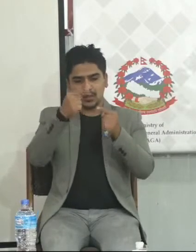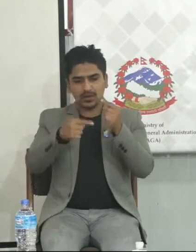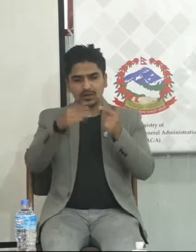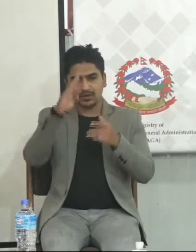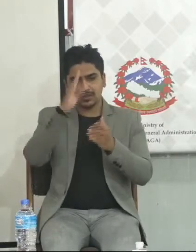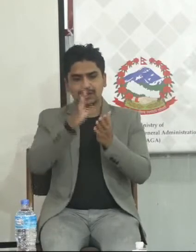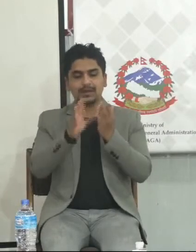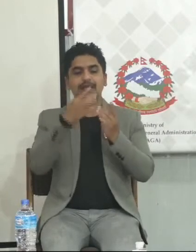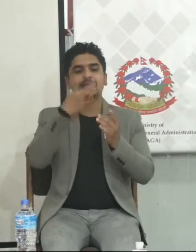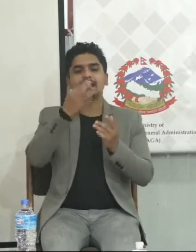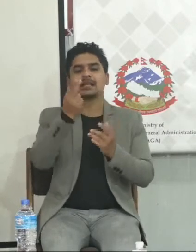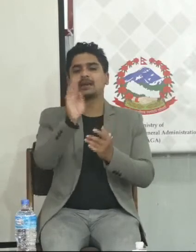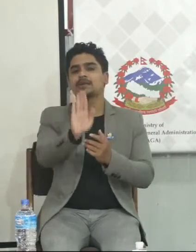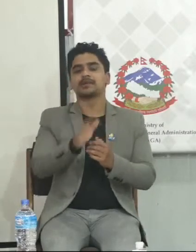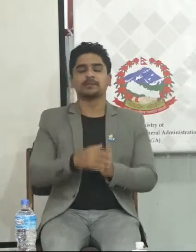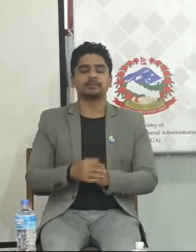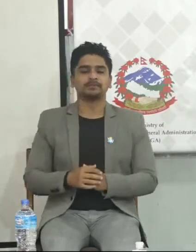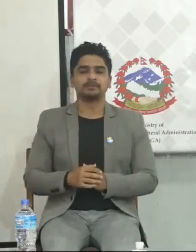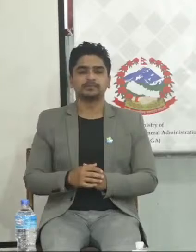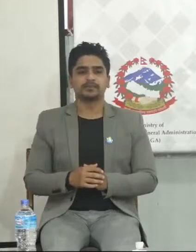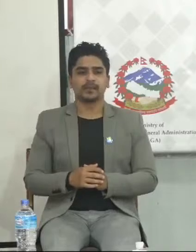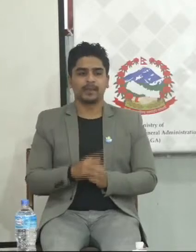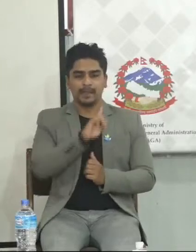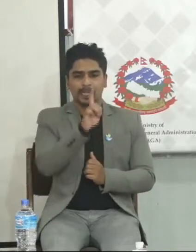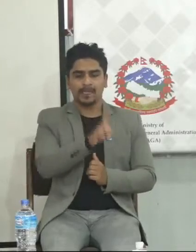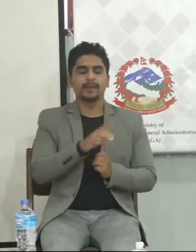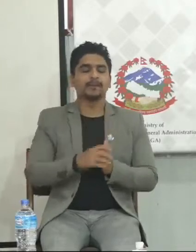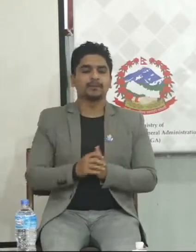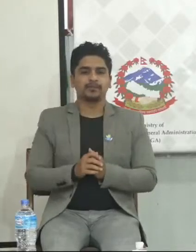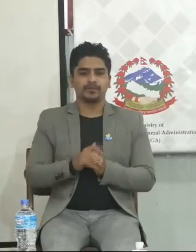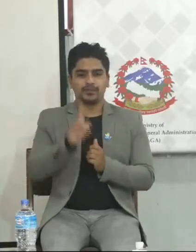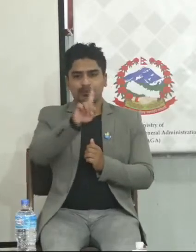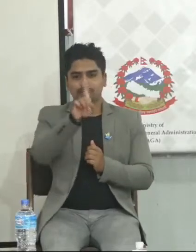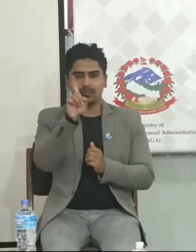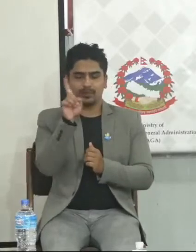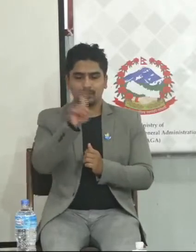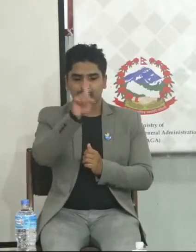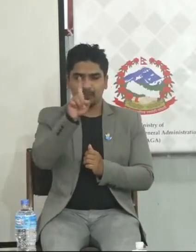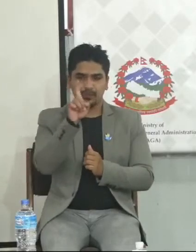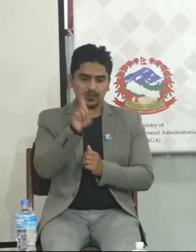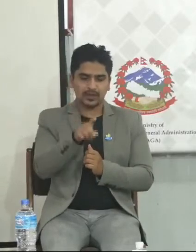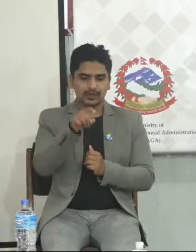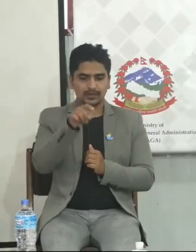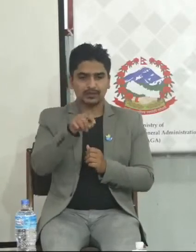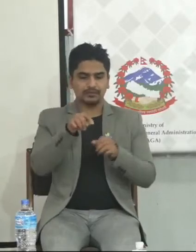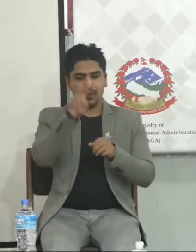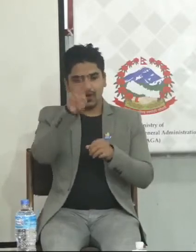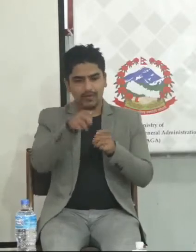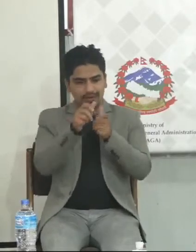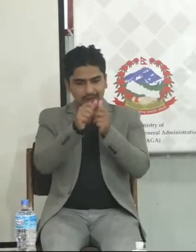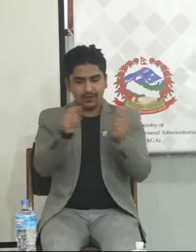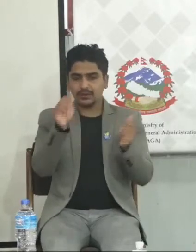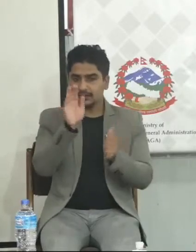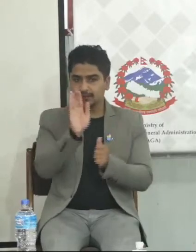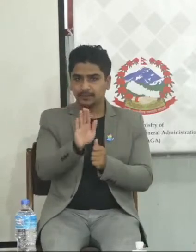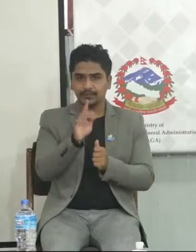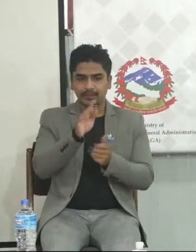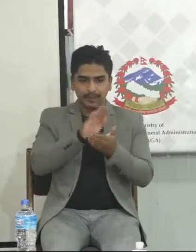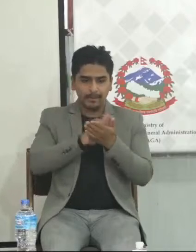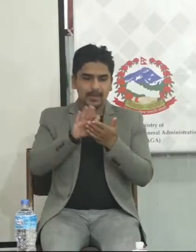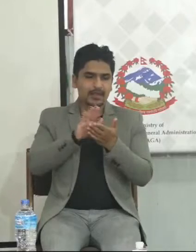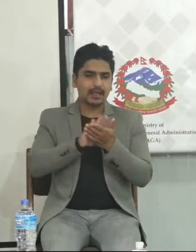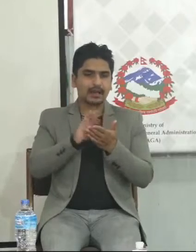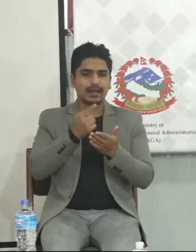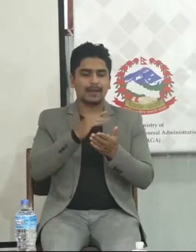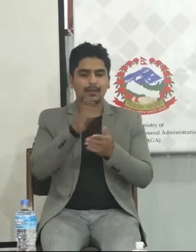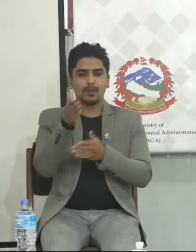very relevant. Uh, Perhaps I think the ministry representative will come later to give